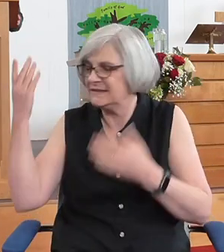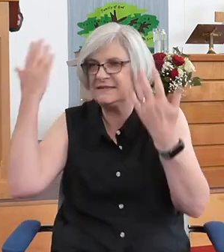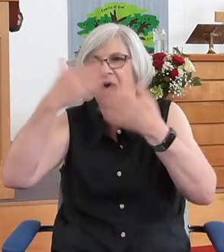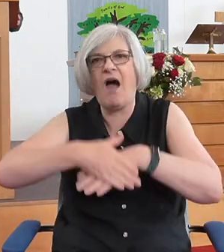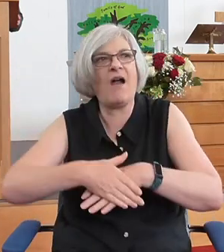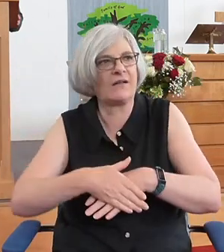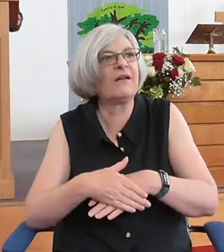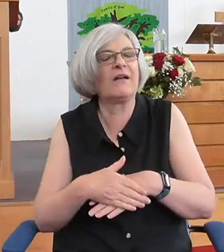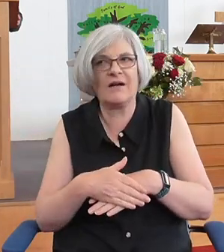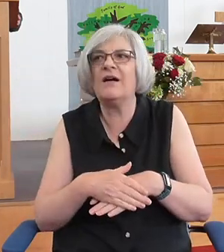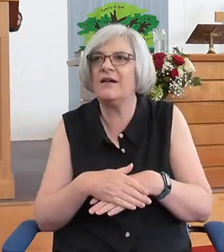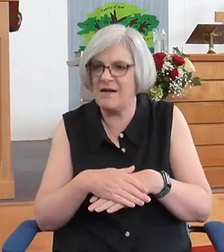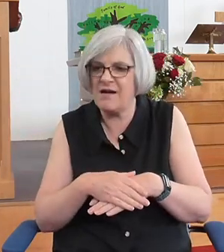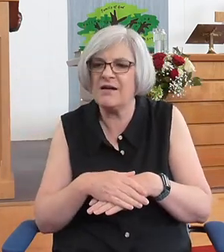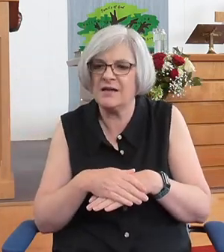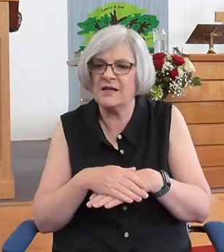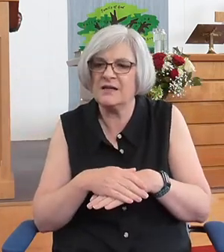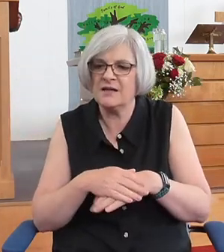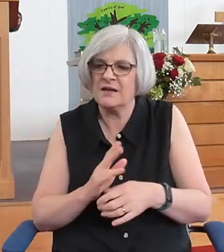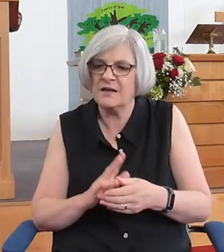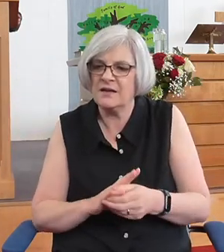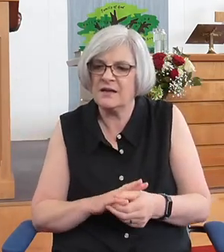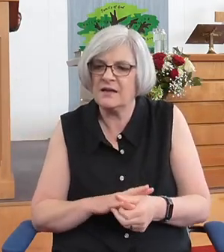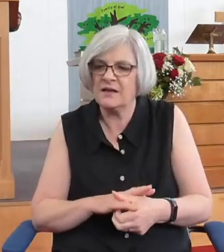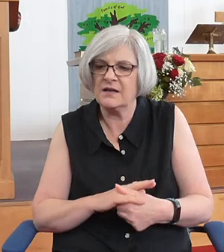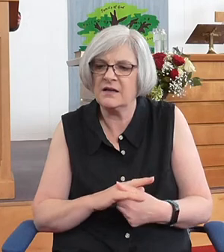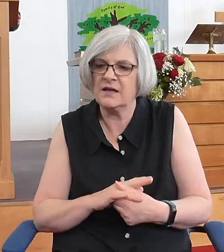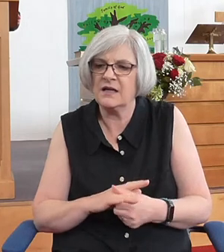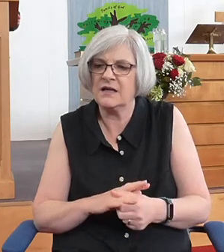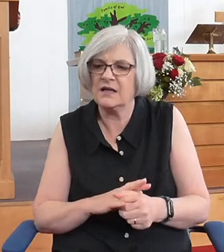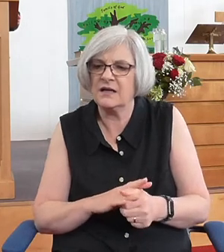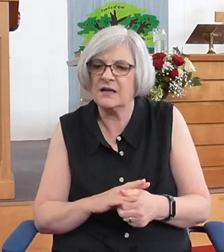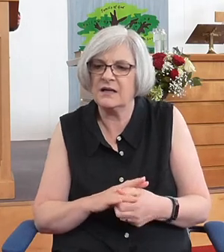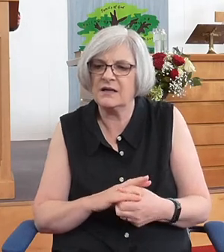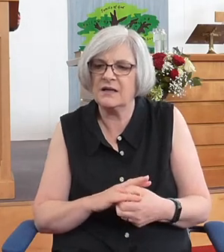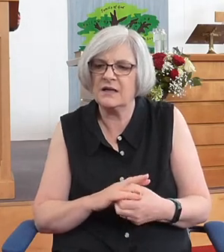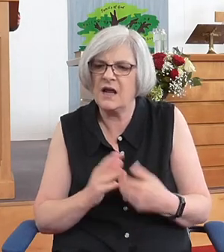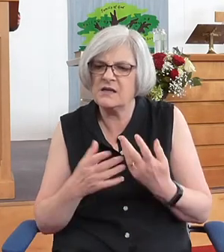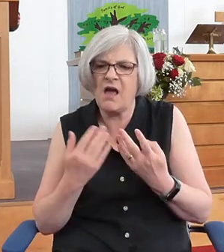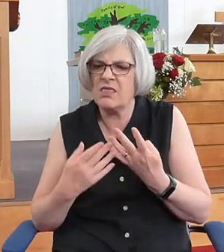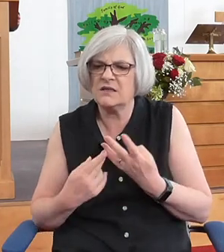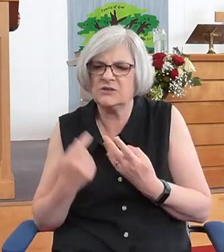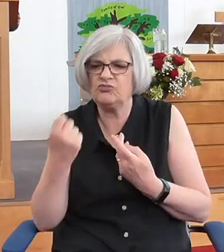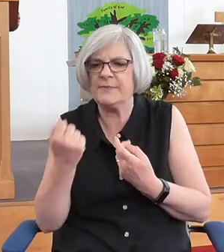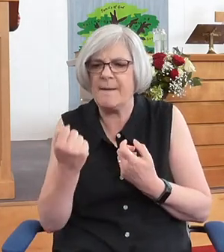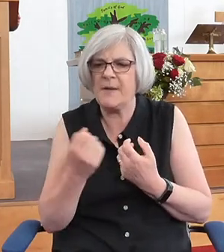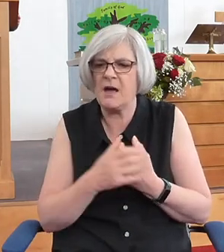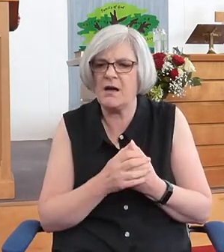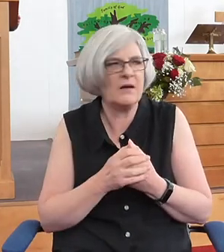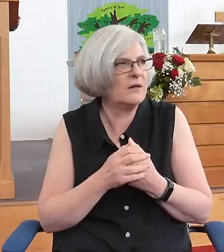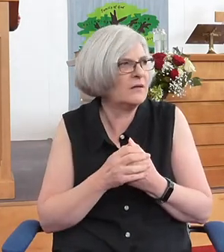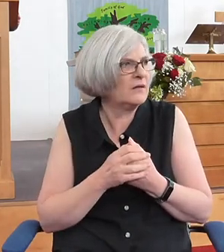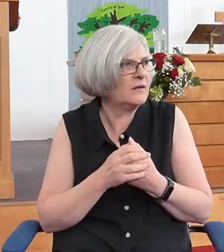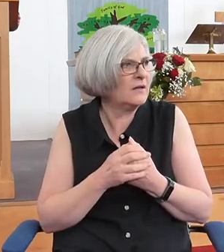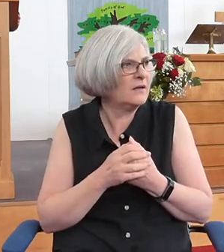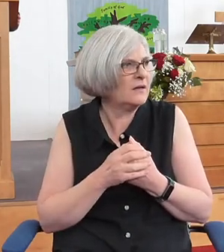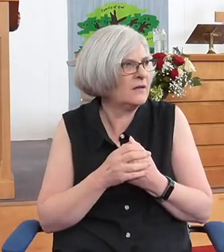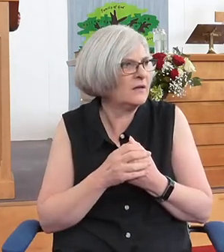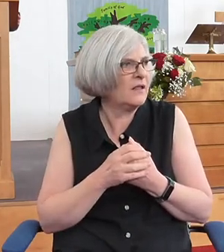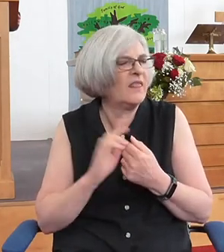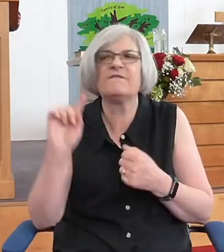Darkness. Darkness shall cover the earth. Yes. Any others? Oh, the firstborn